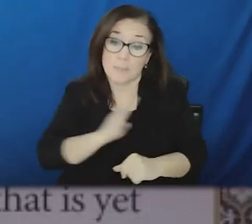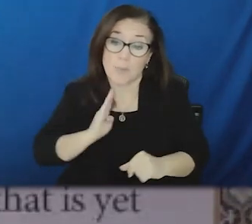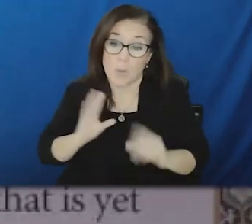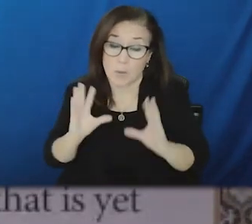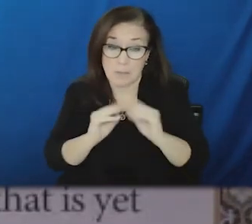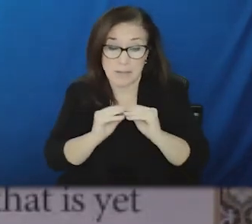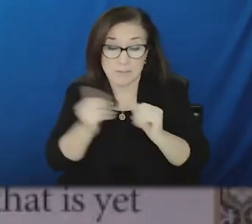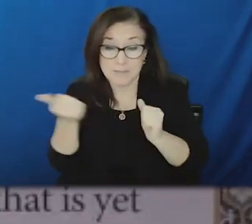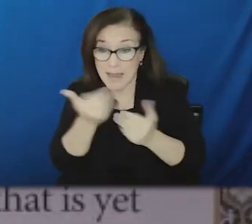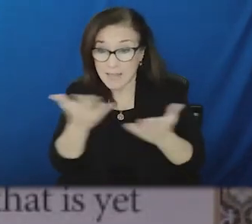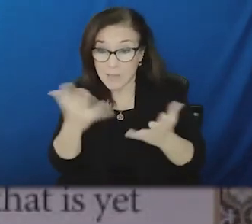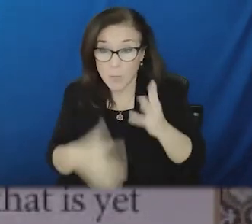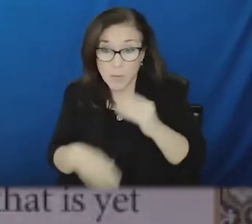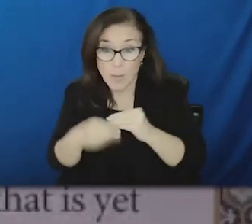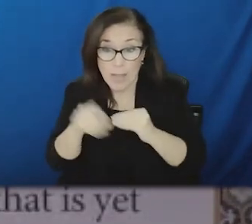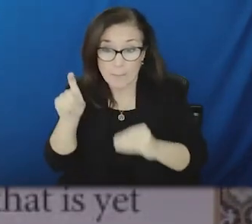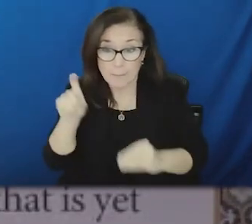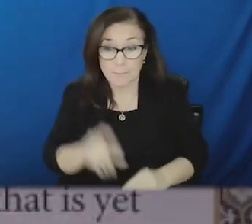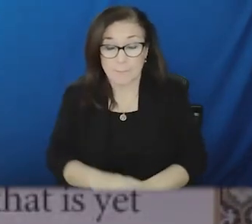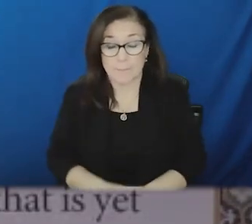to add.